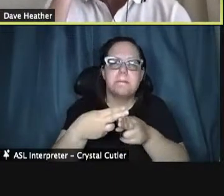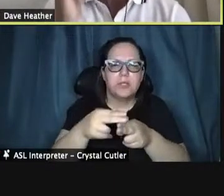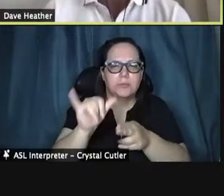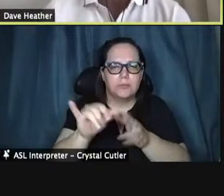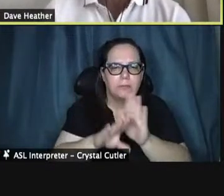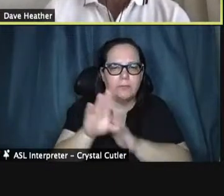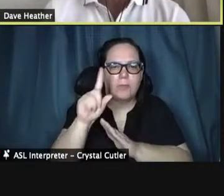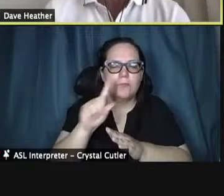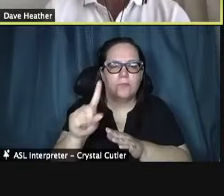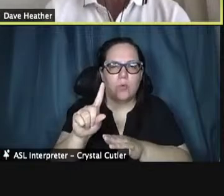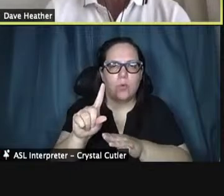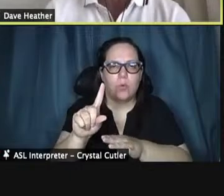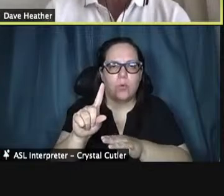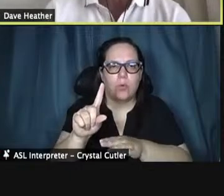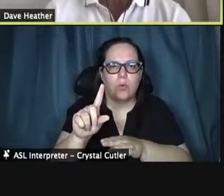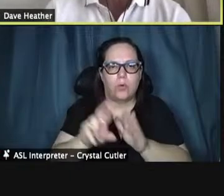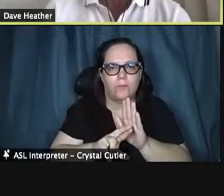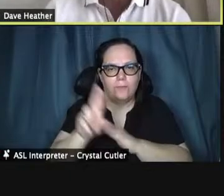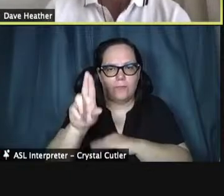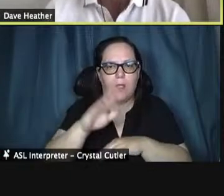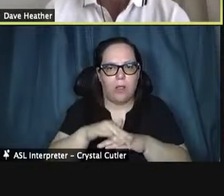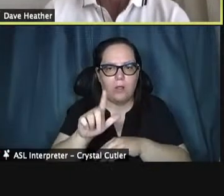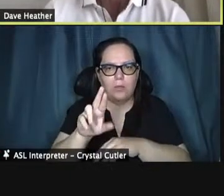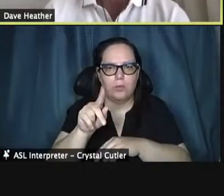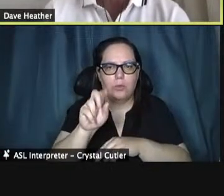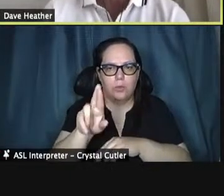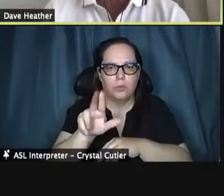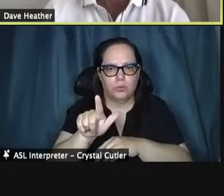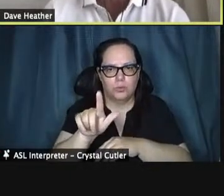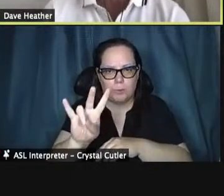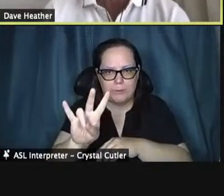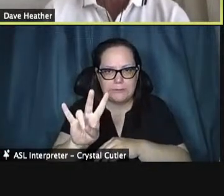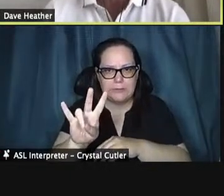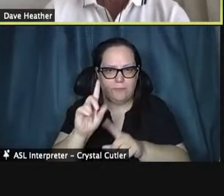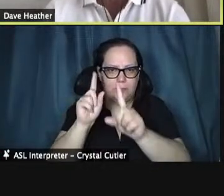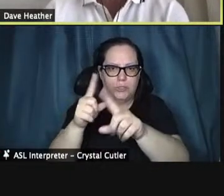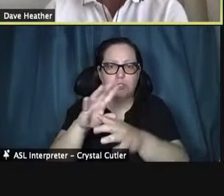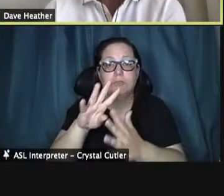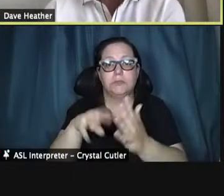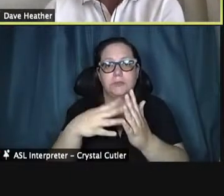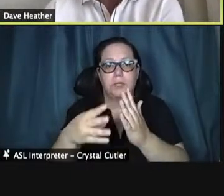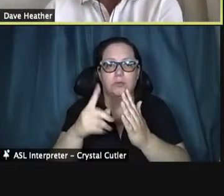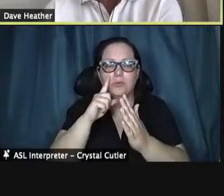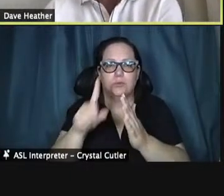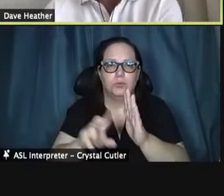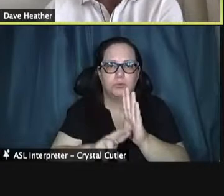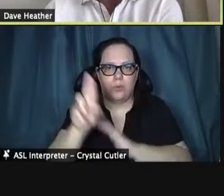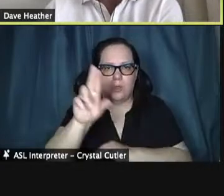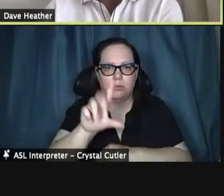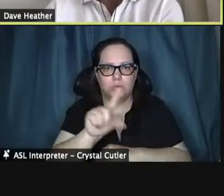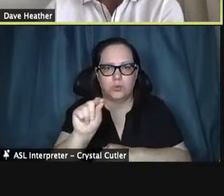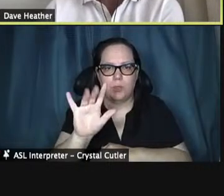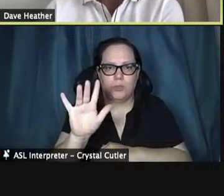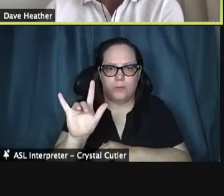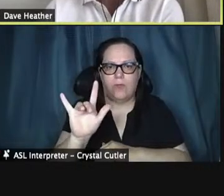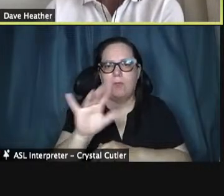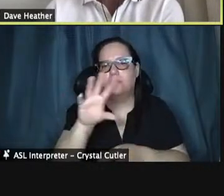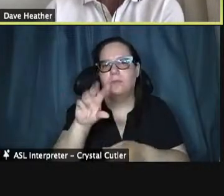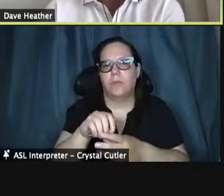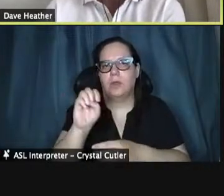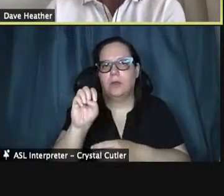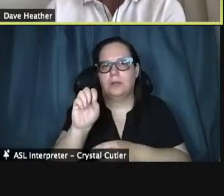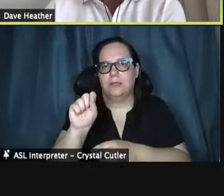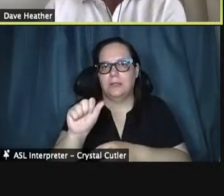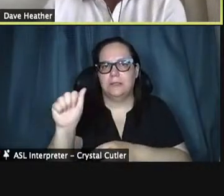board the Lunar 27 mission, which is scheduled for launch in 2025 and is part of an ESA and Roscosmos